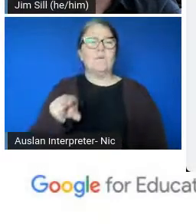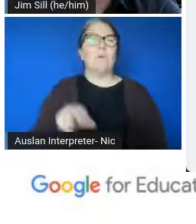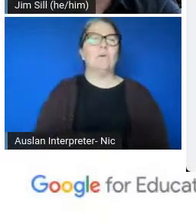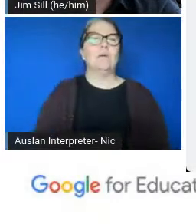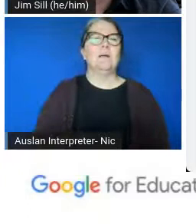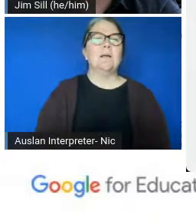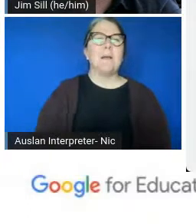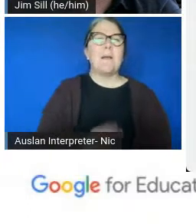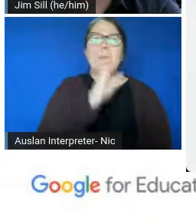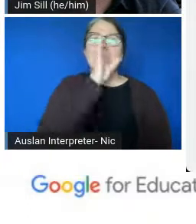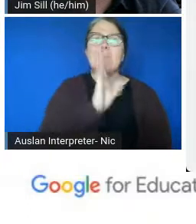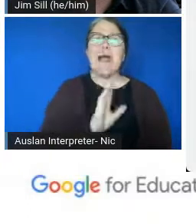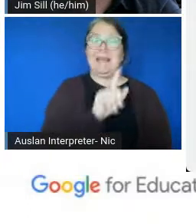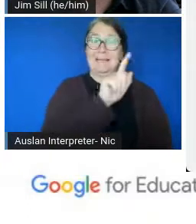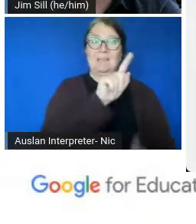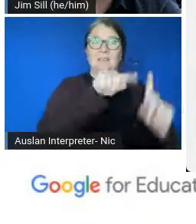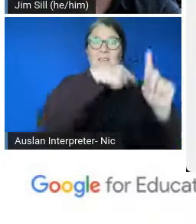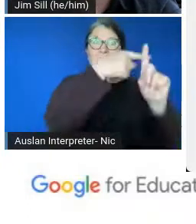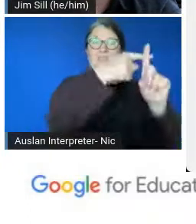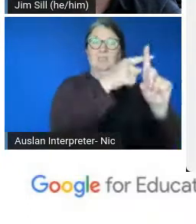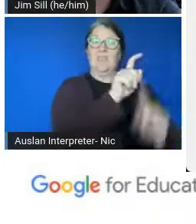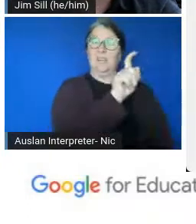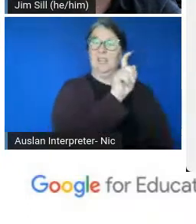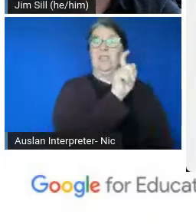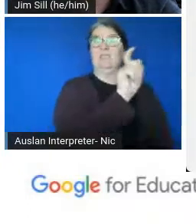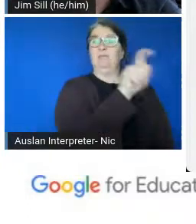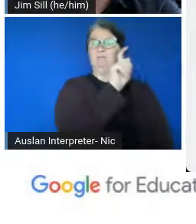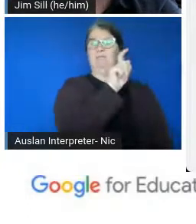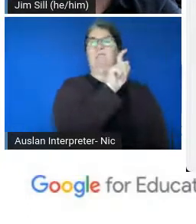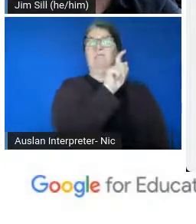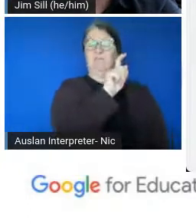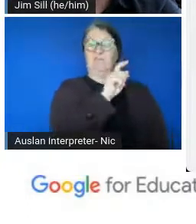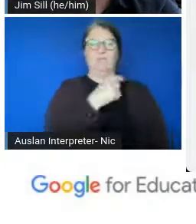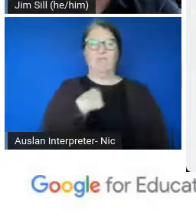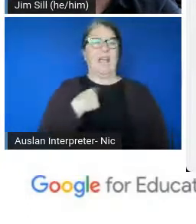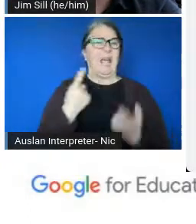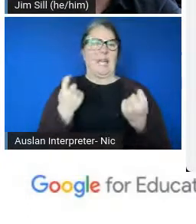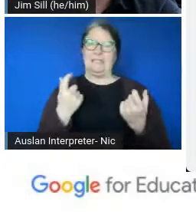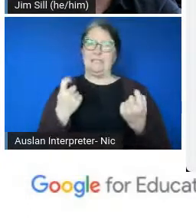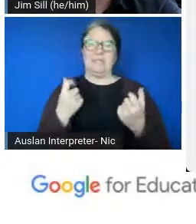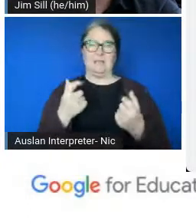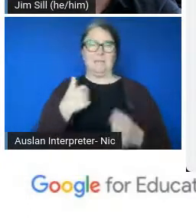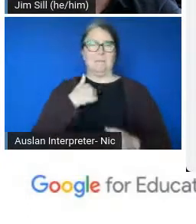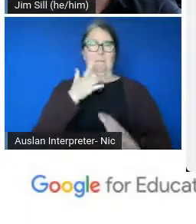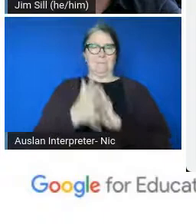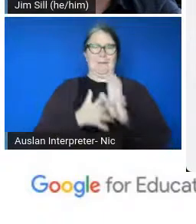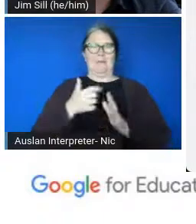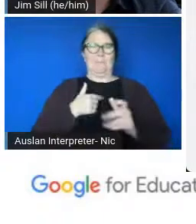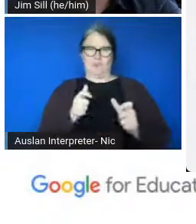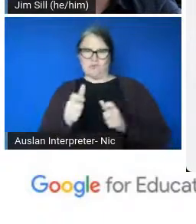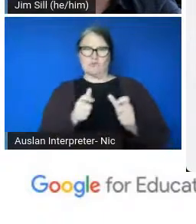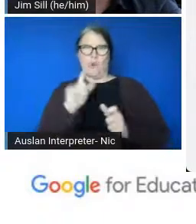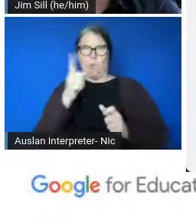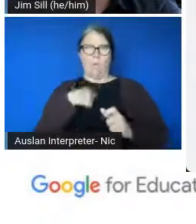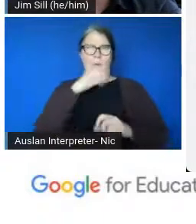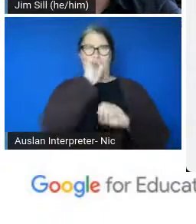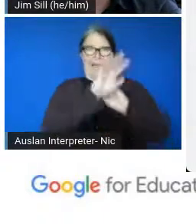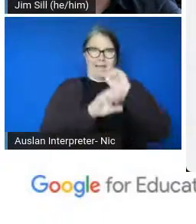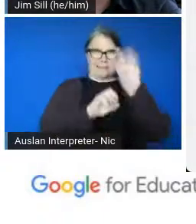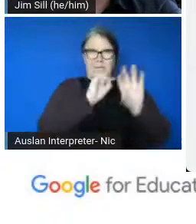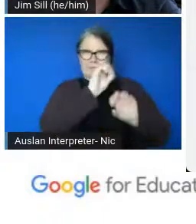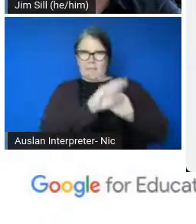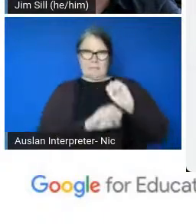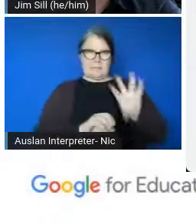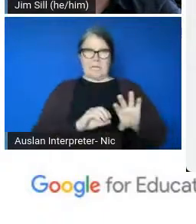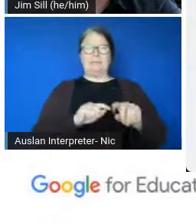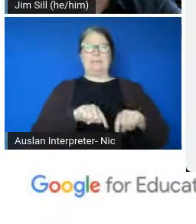I find it easier to just create a blank site because then I have control over what I put into it and the different ways that I can do